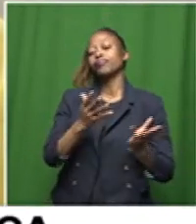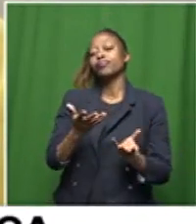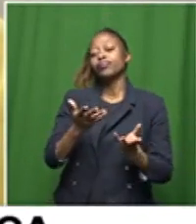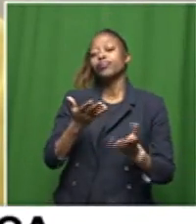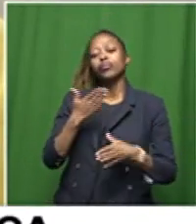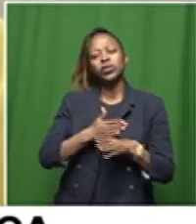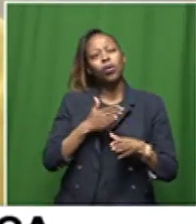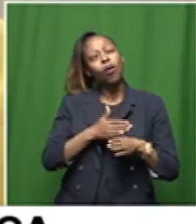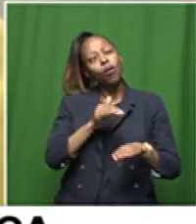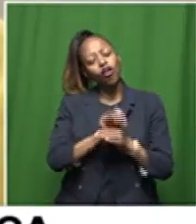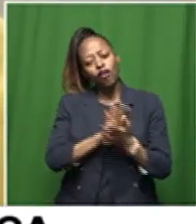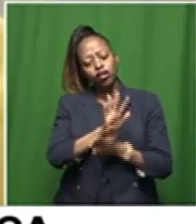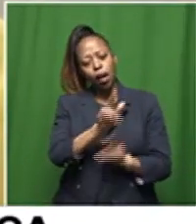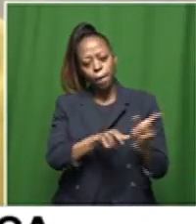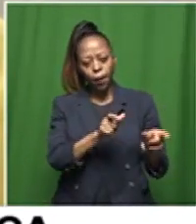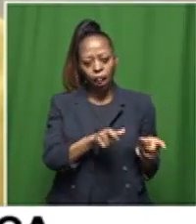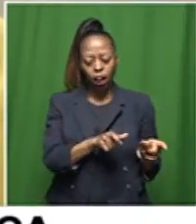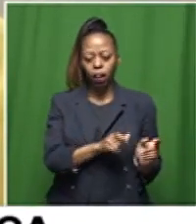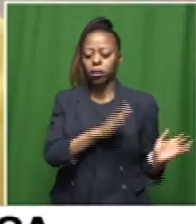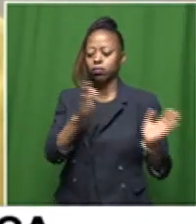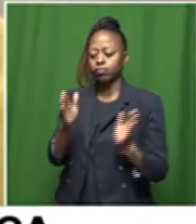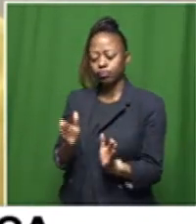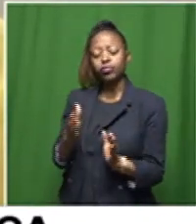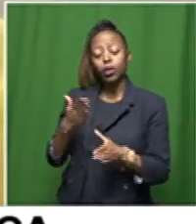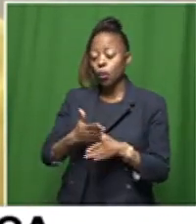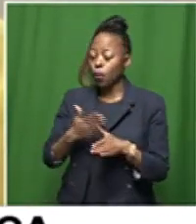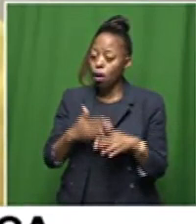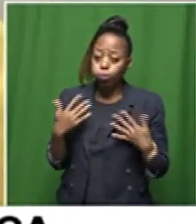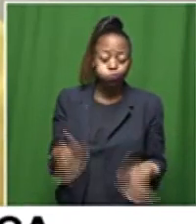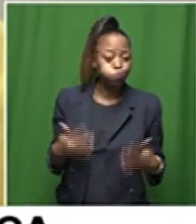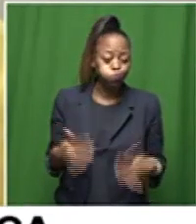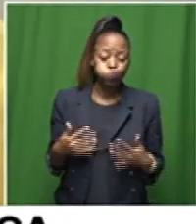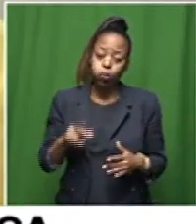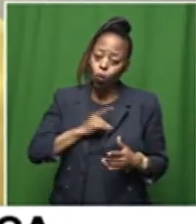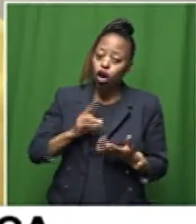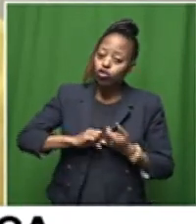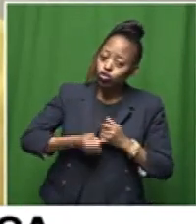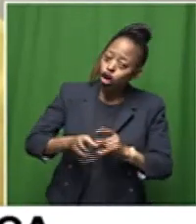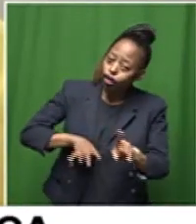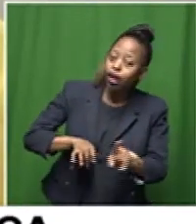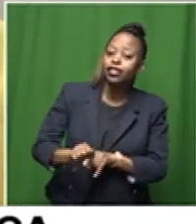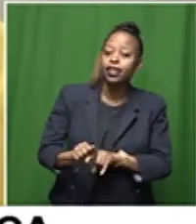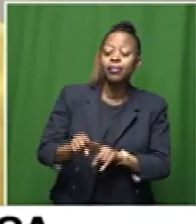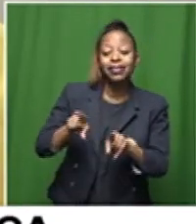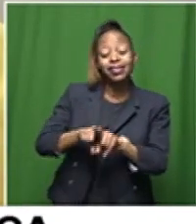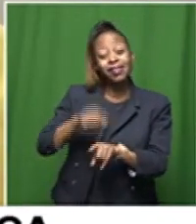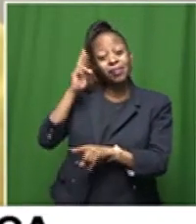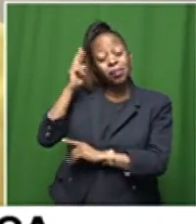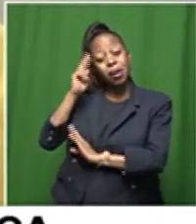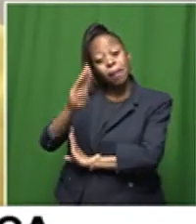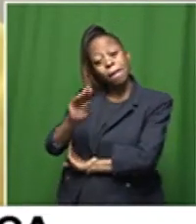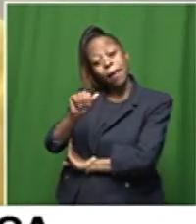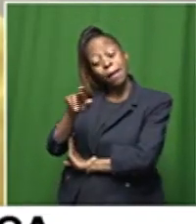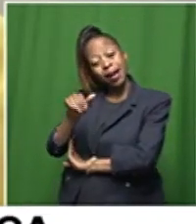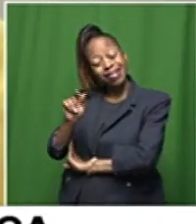more than 10 patients. So we're really trying very hard to make sure that we address that. And remember, Bara is